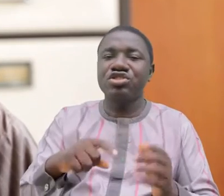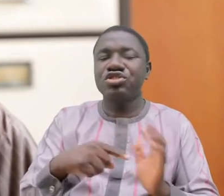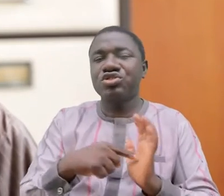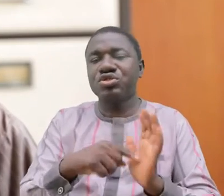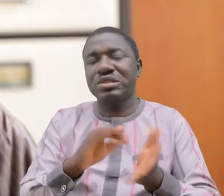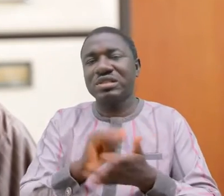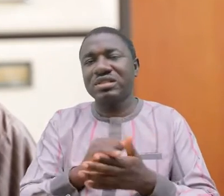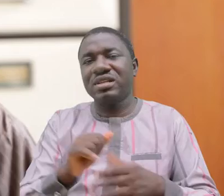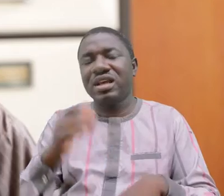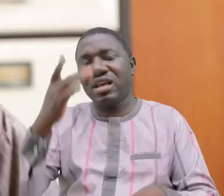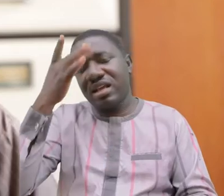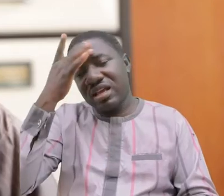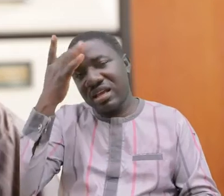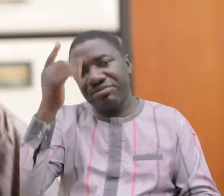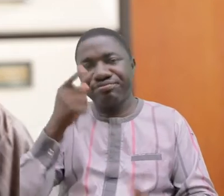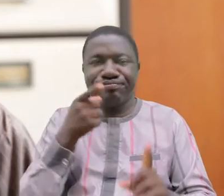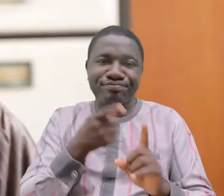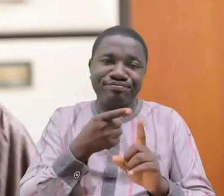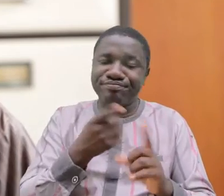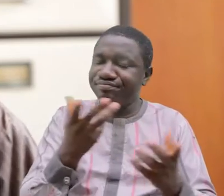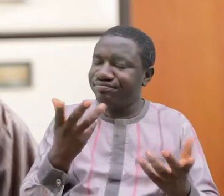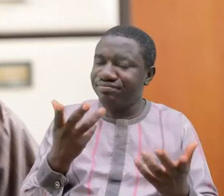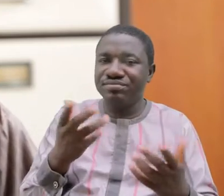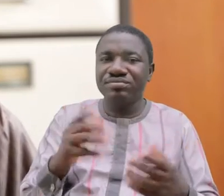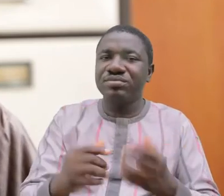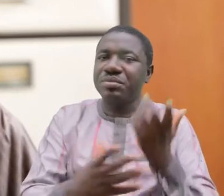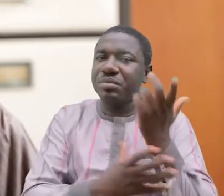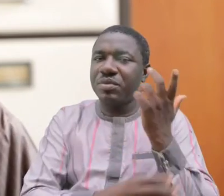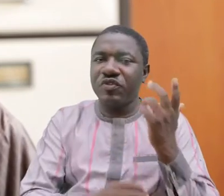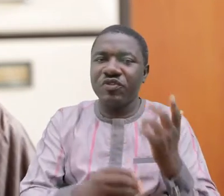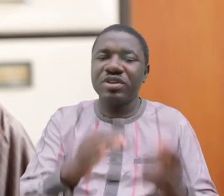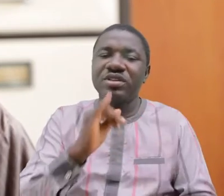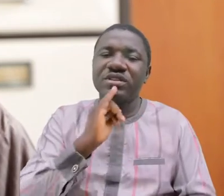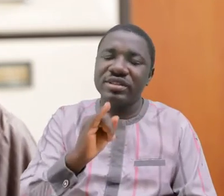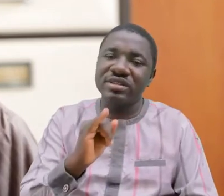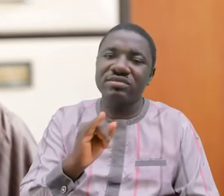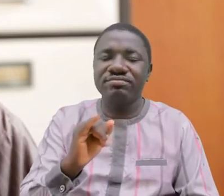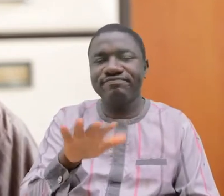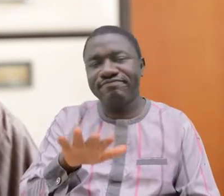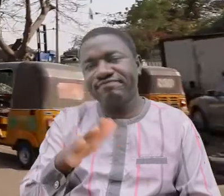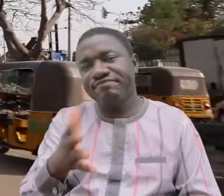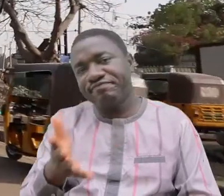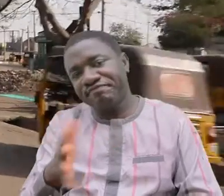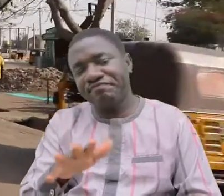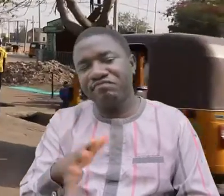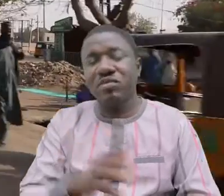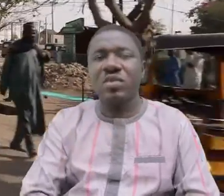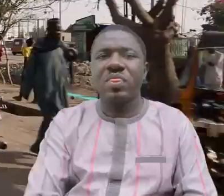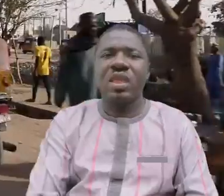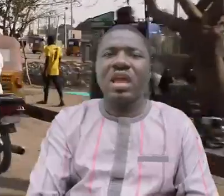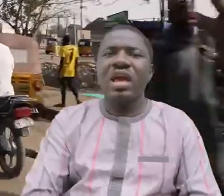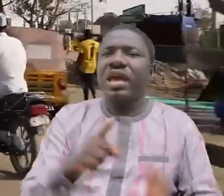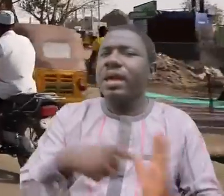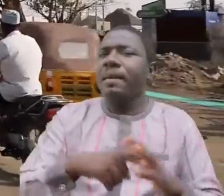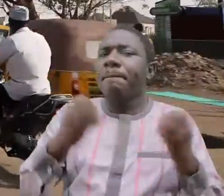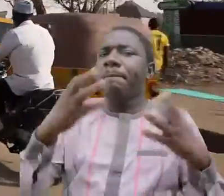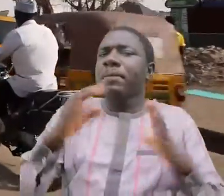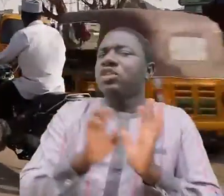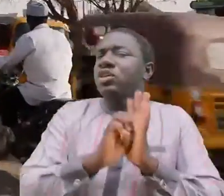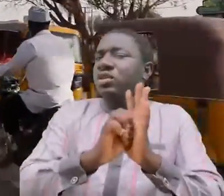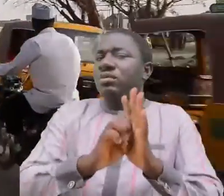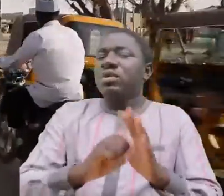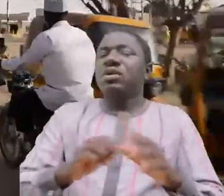that Kano in particular, the level of poverty in the state is staggering. This unsavory